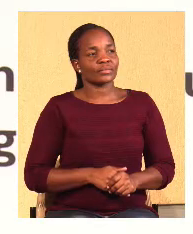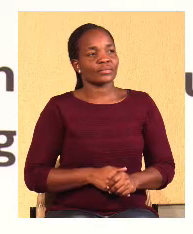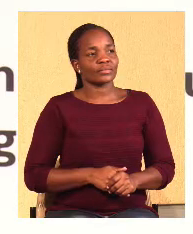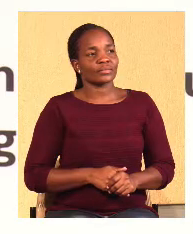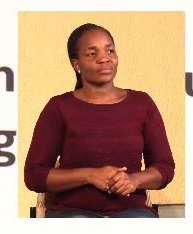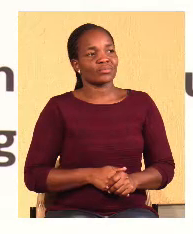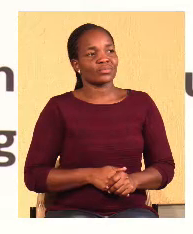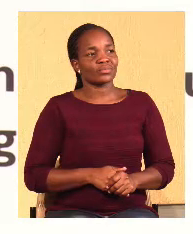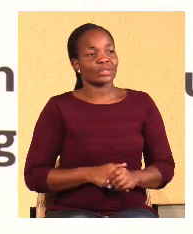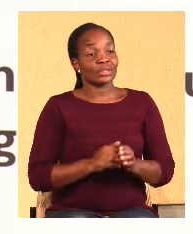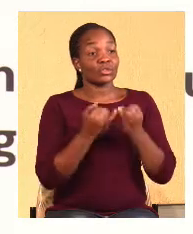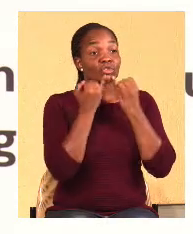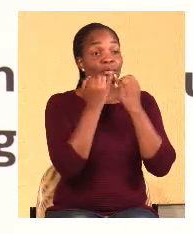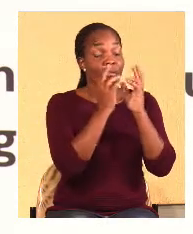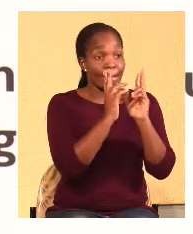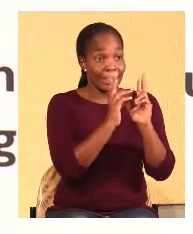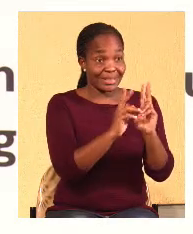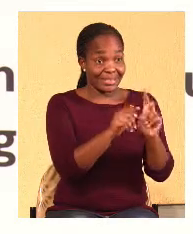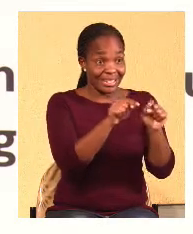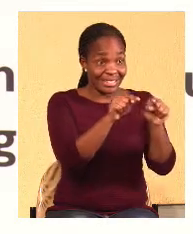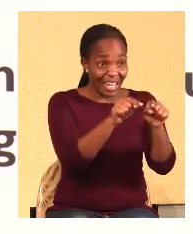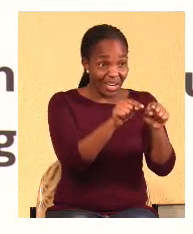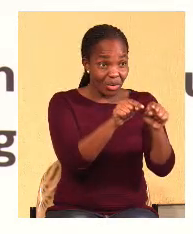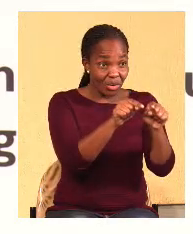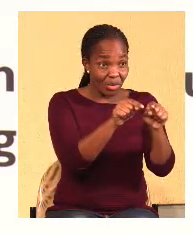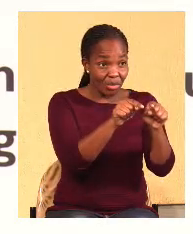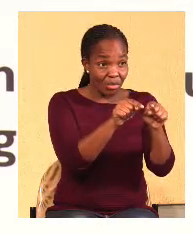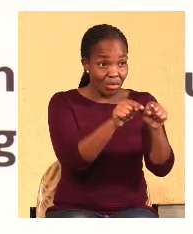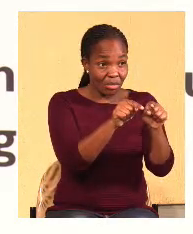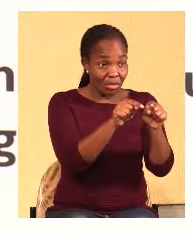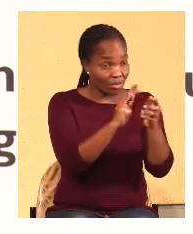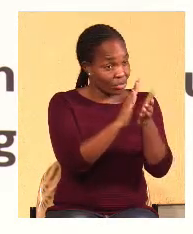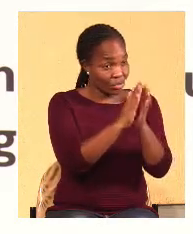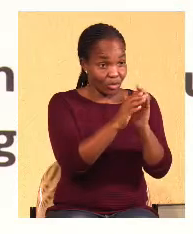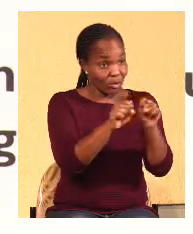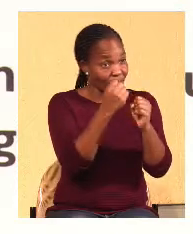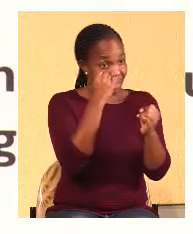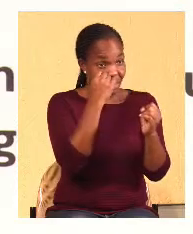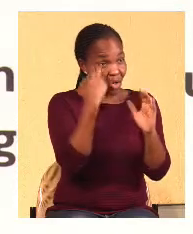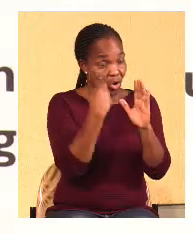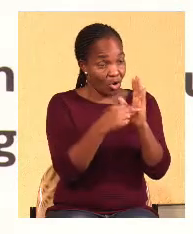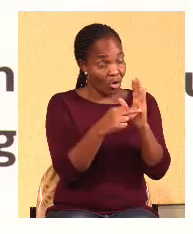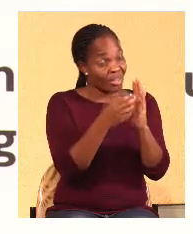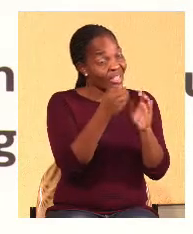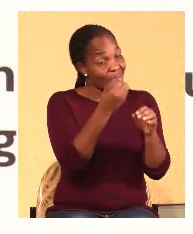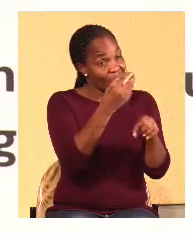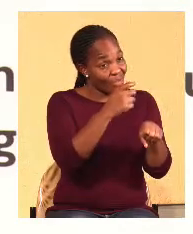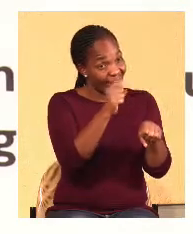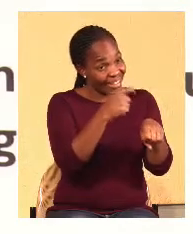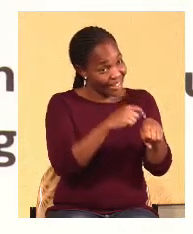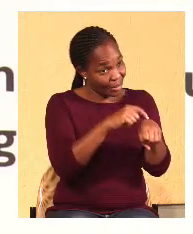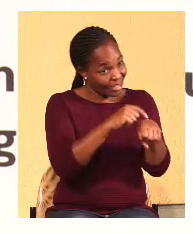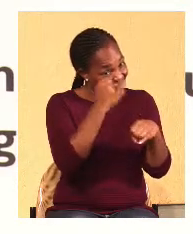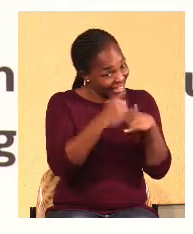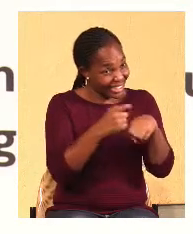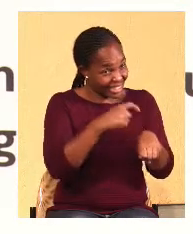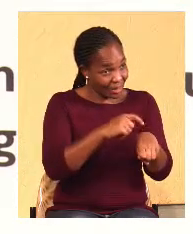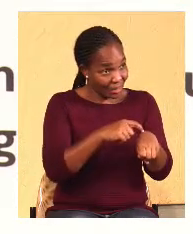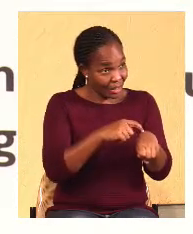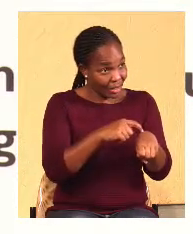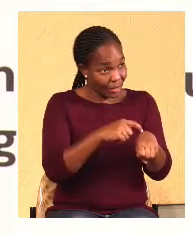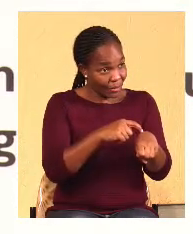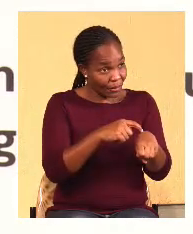tell someone that you have now committed or you are about to commit an offense, giving them another opportunity, I suppose, to say, okay, no, I'm going to turn back